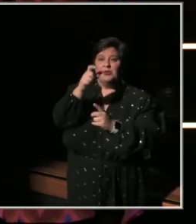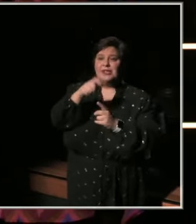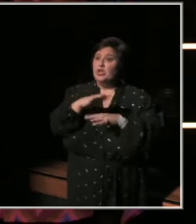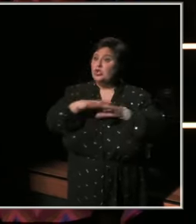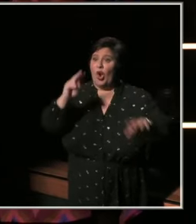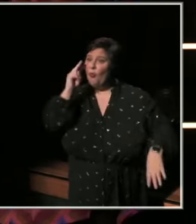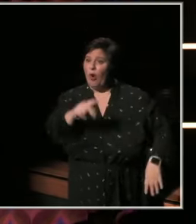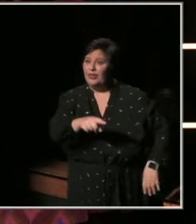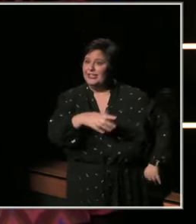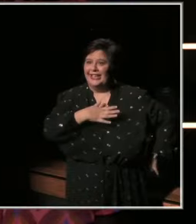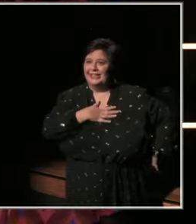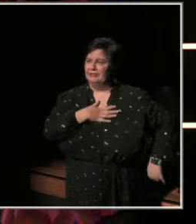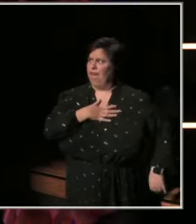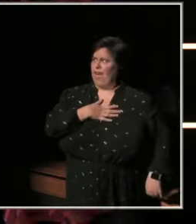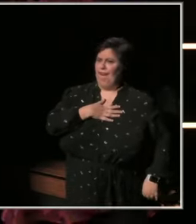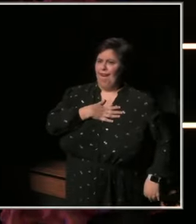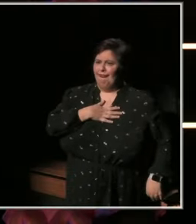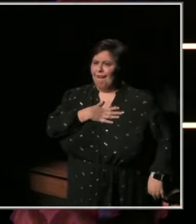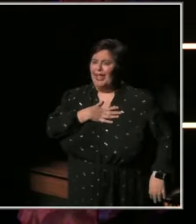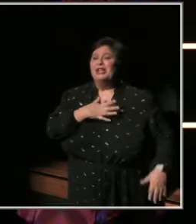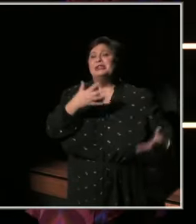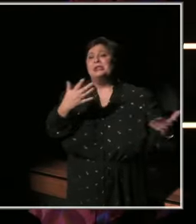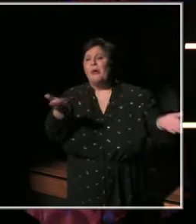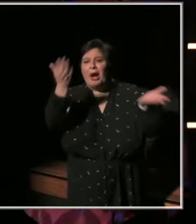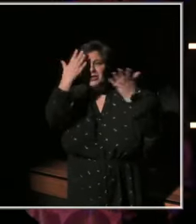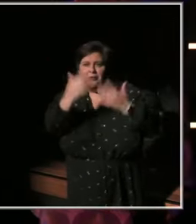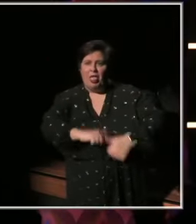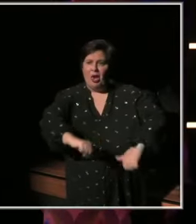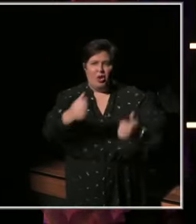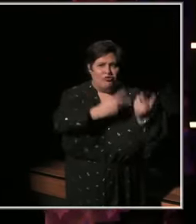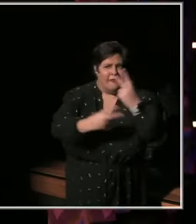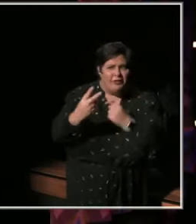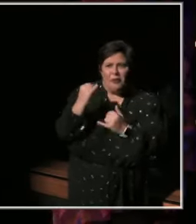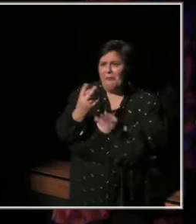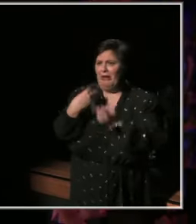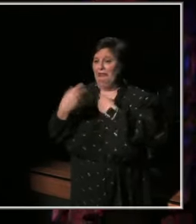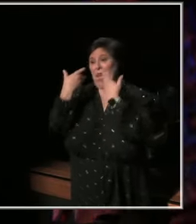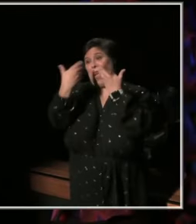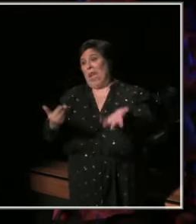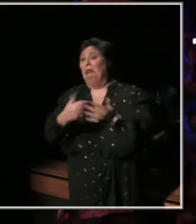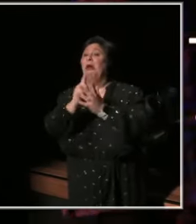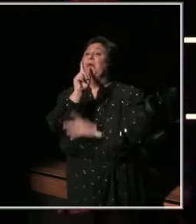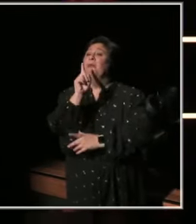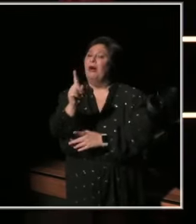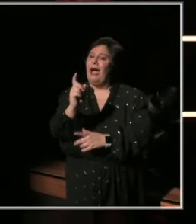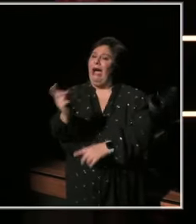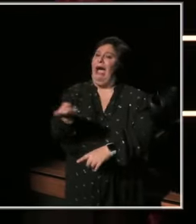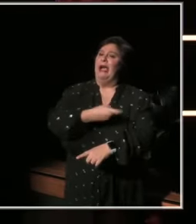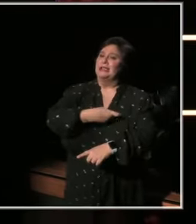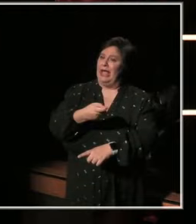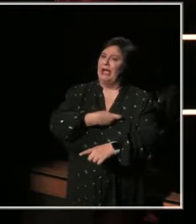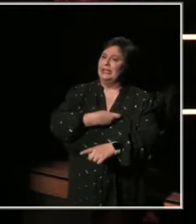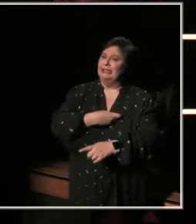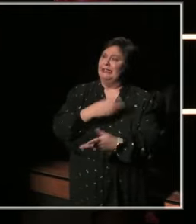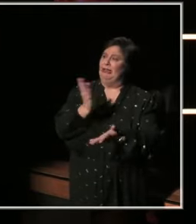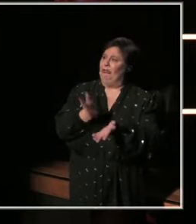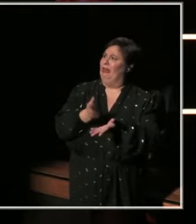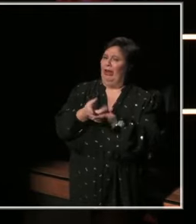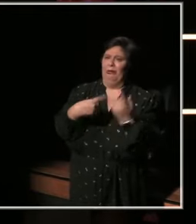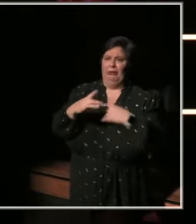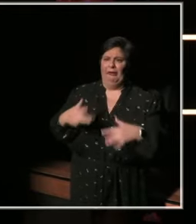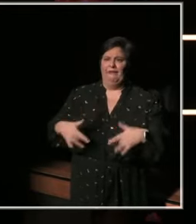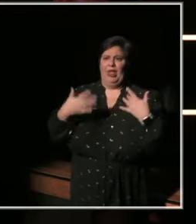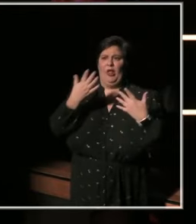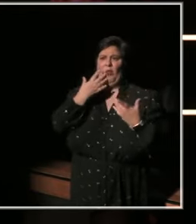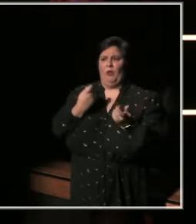don't watch it. So I don't know if that's a good review or a bad review, but Yeah, anxiety was definitely something that I think we all